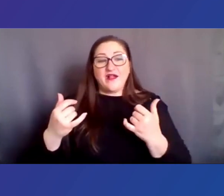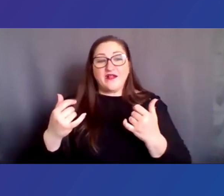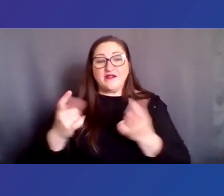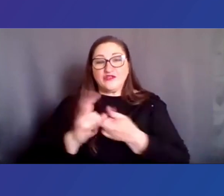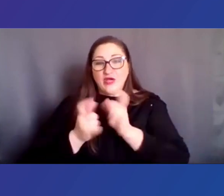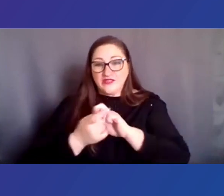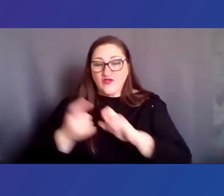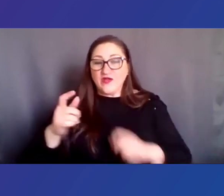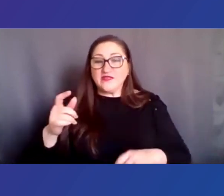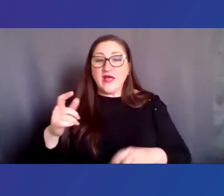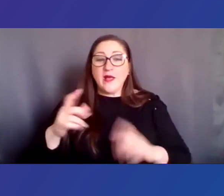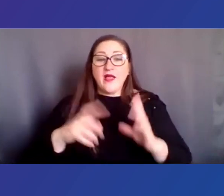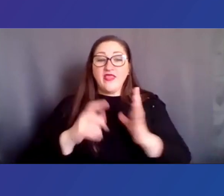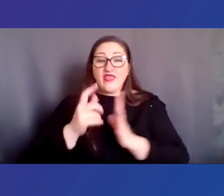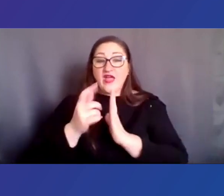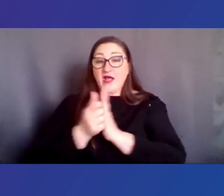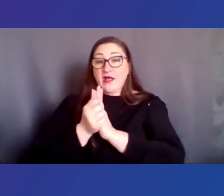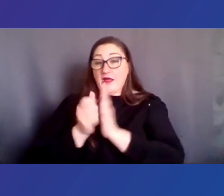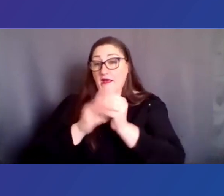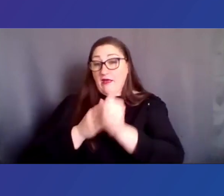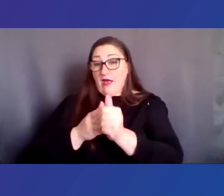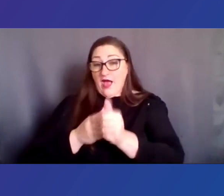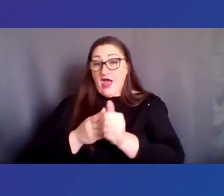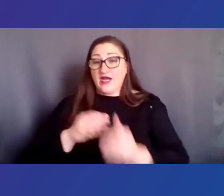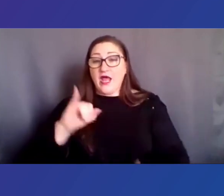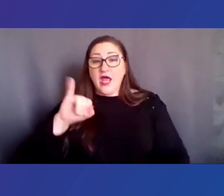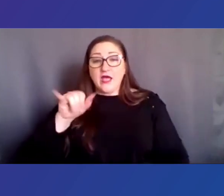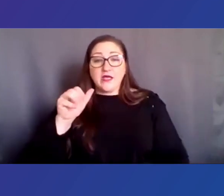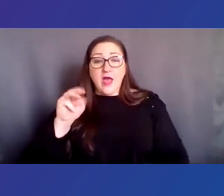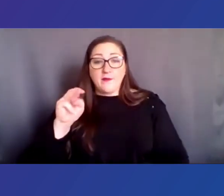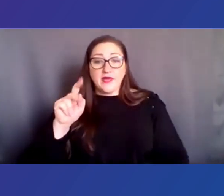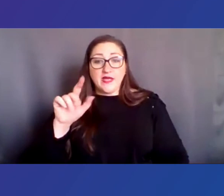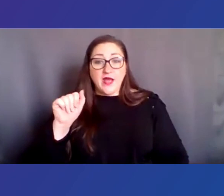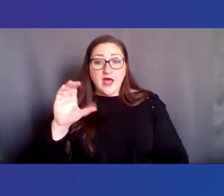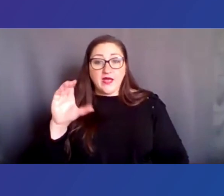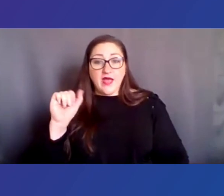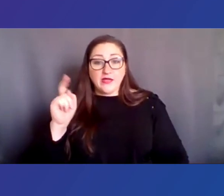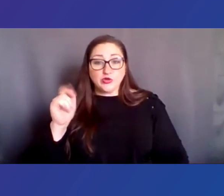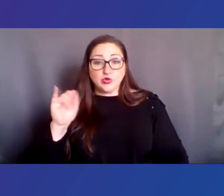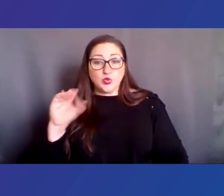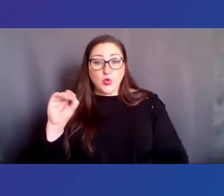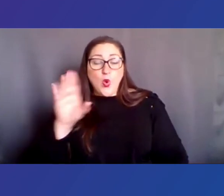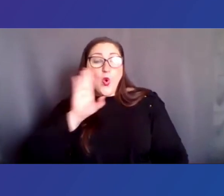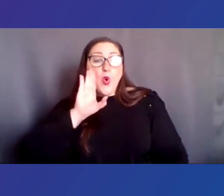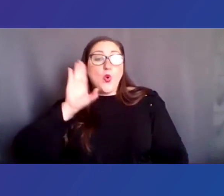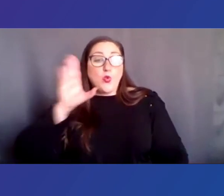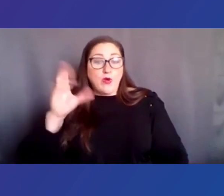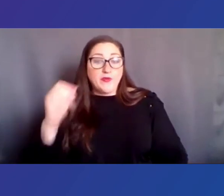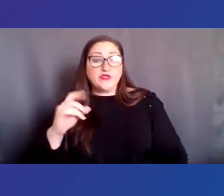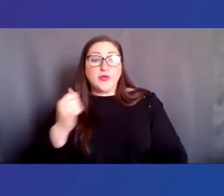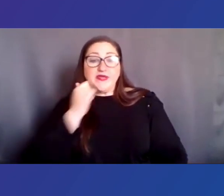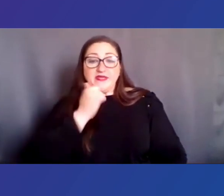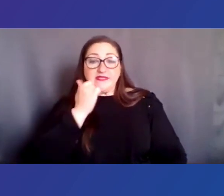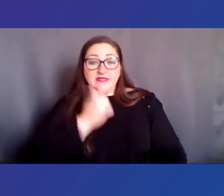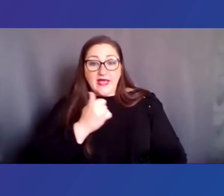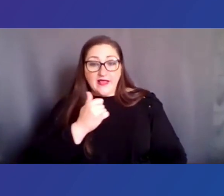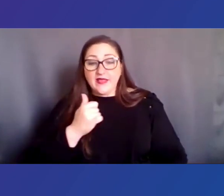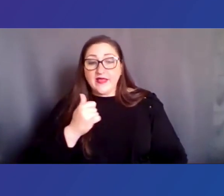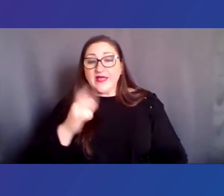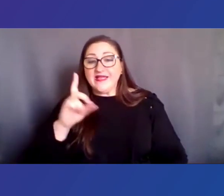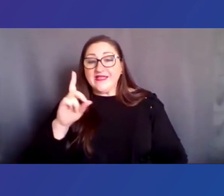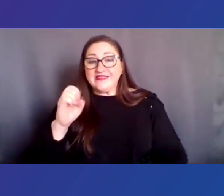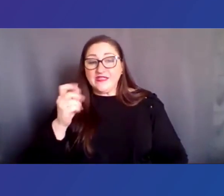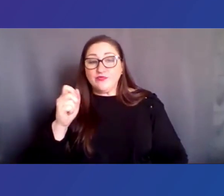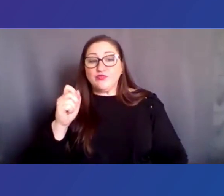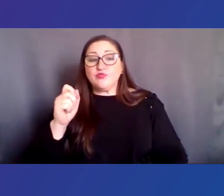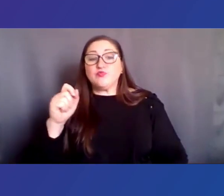by Yanira Castro, who will also be leading the daily debrief that happens at 2:30, or